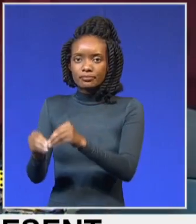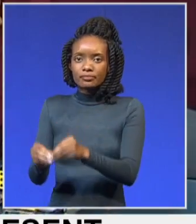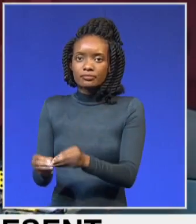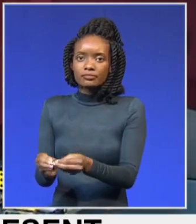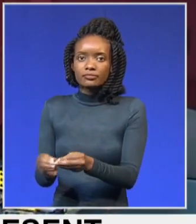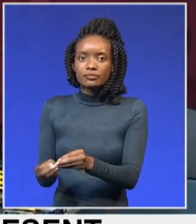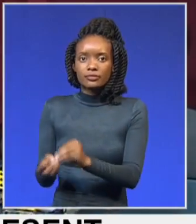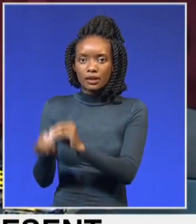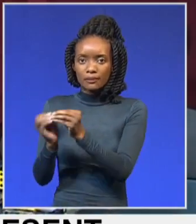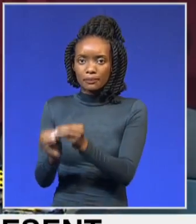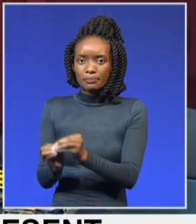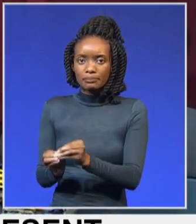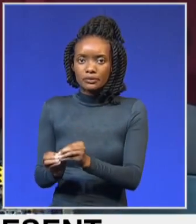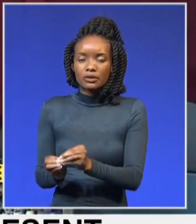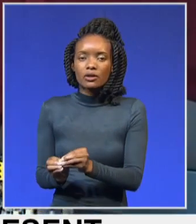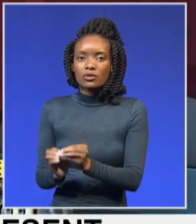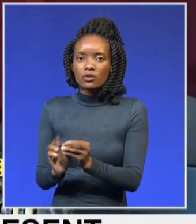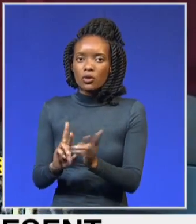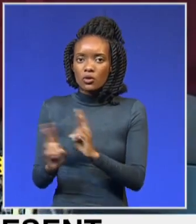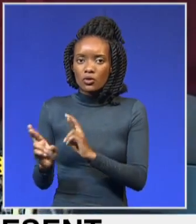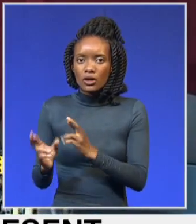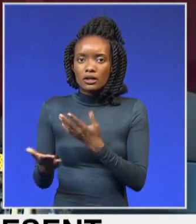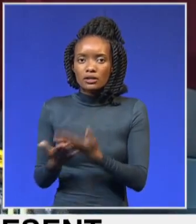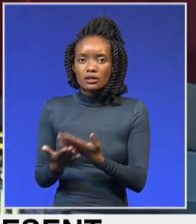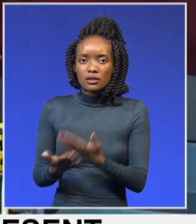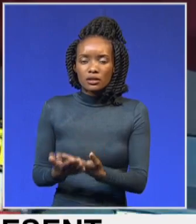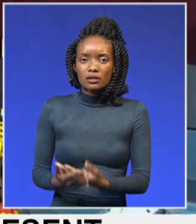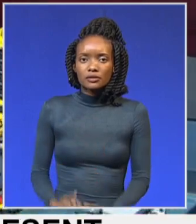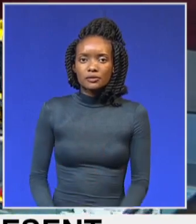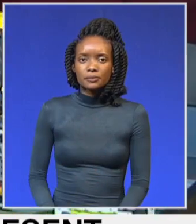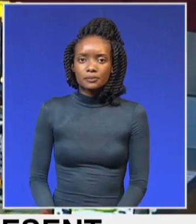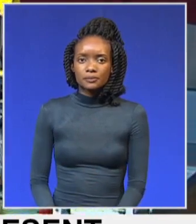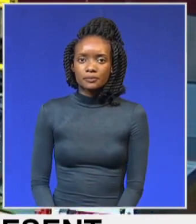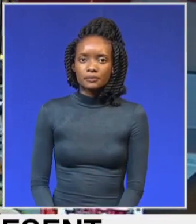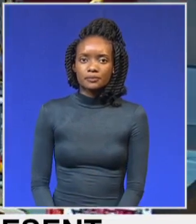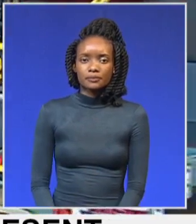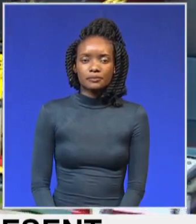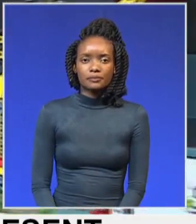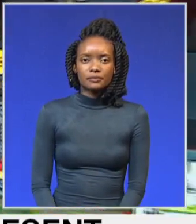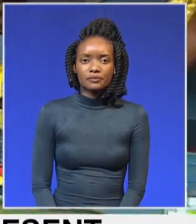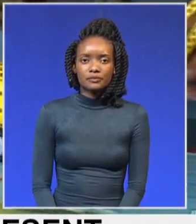It does run around a bit, but Azalia will explain.